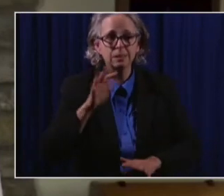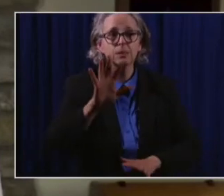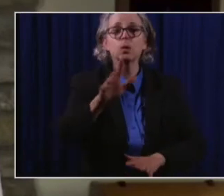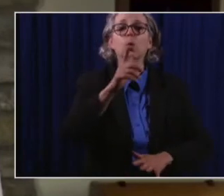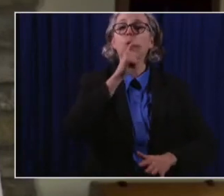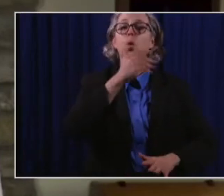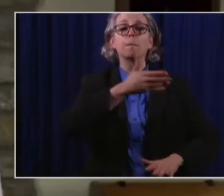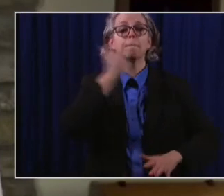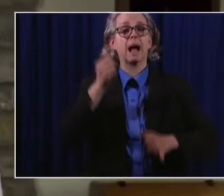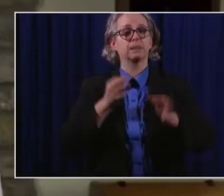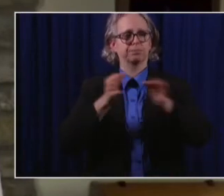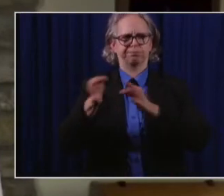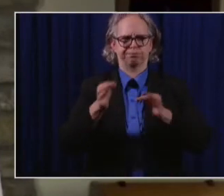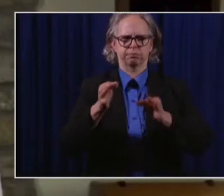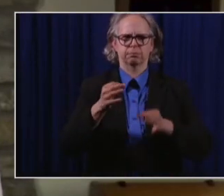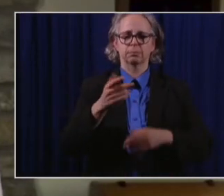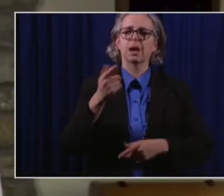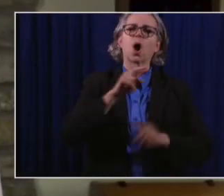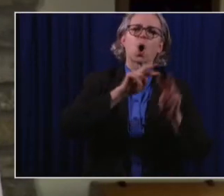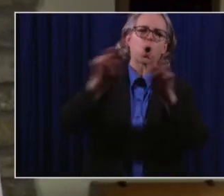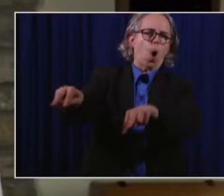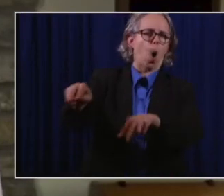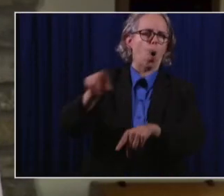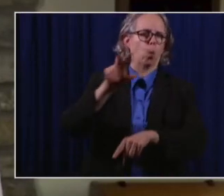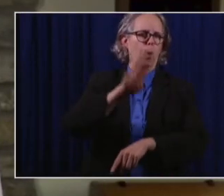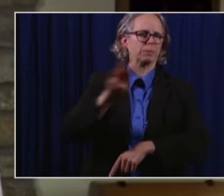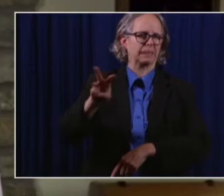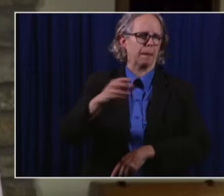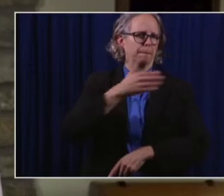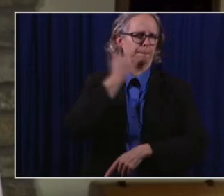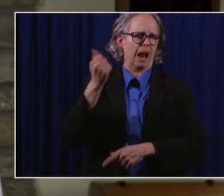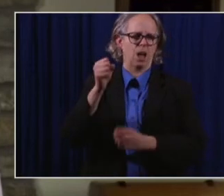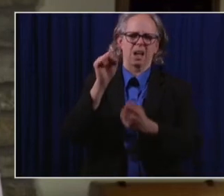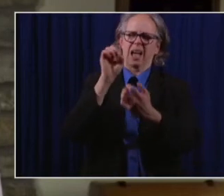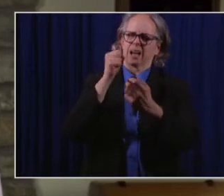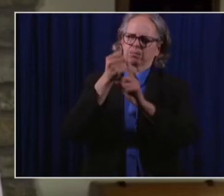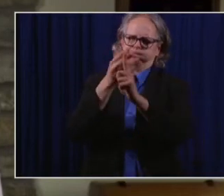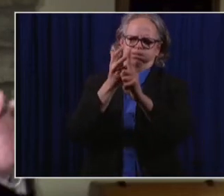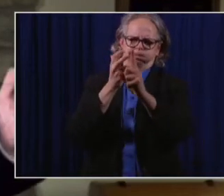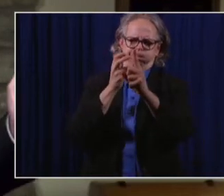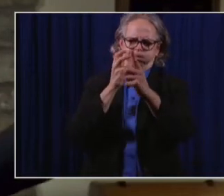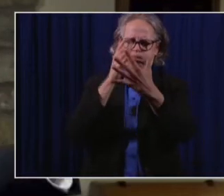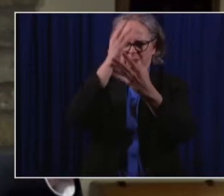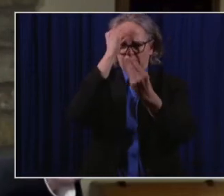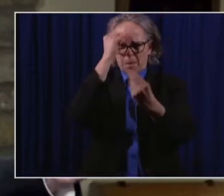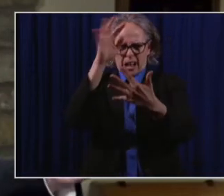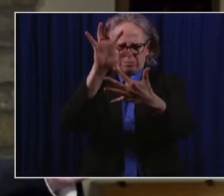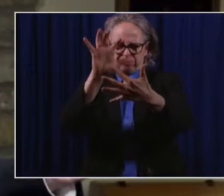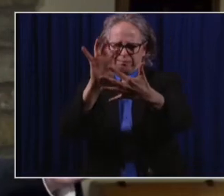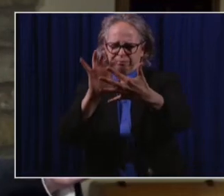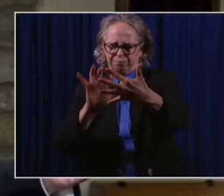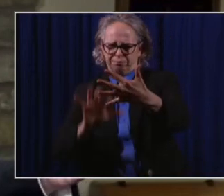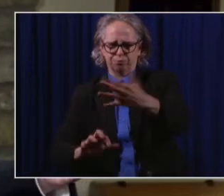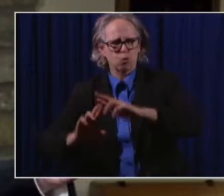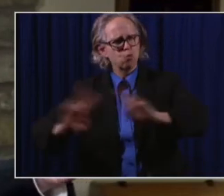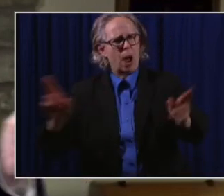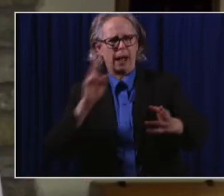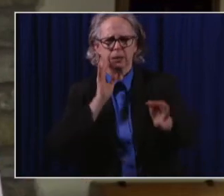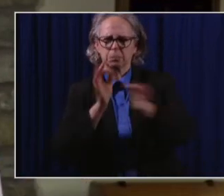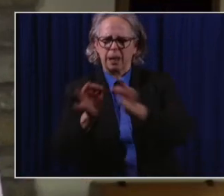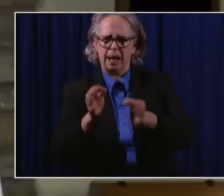our webpage where we specifically outline it. The goal has